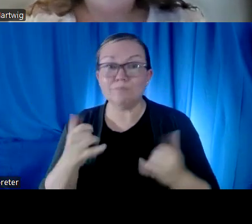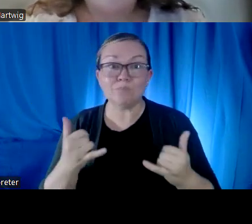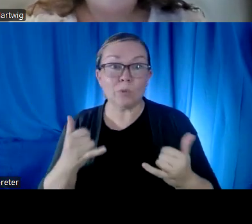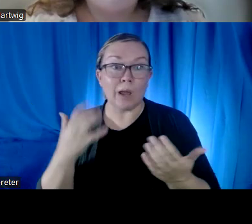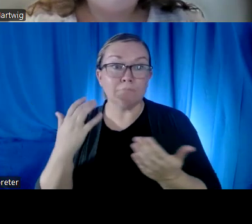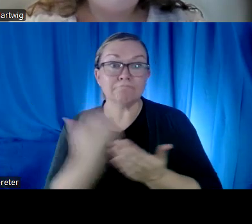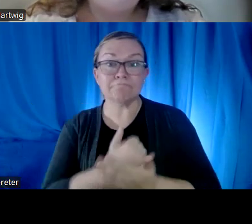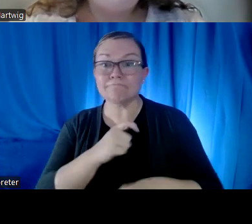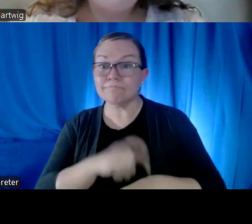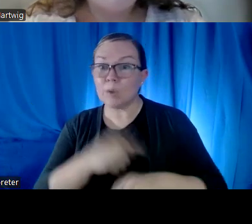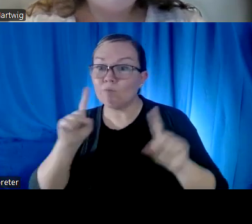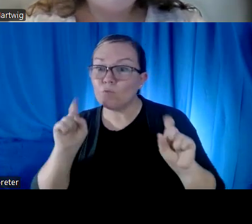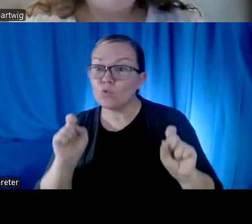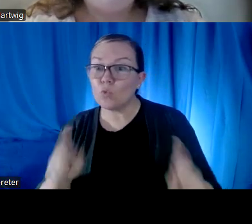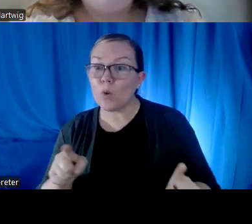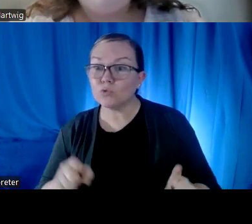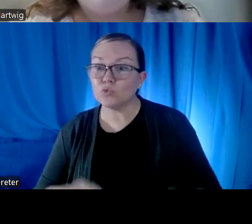questions.